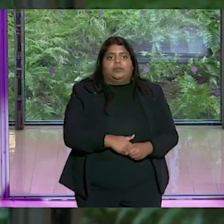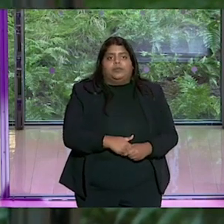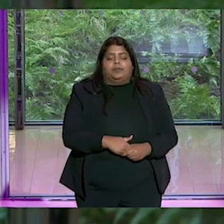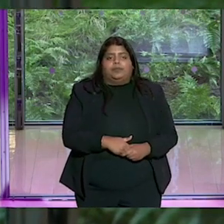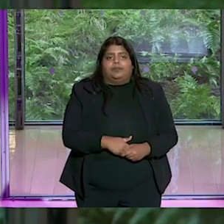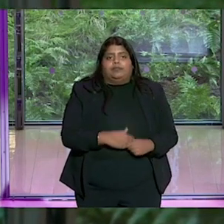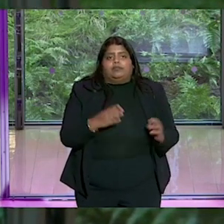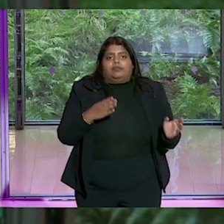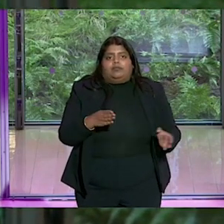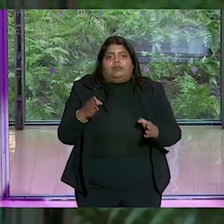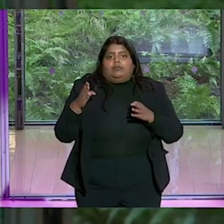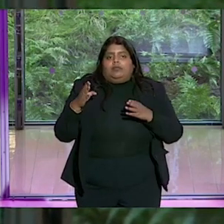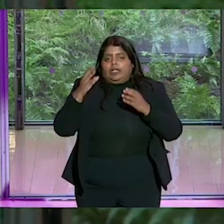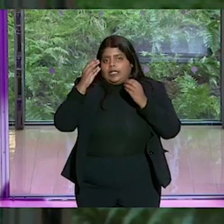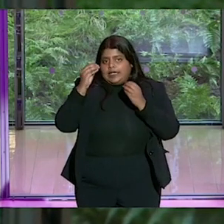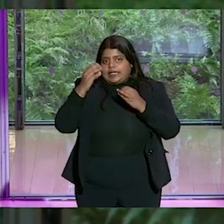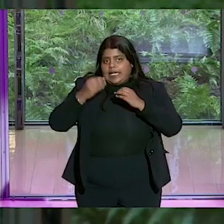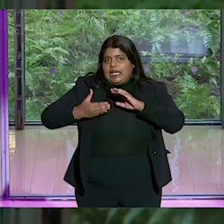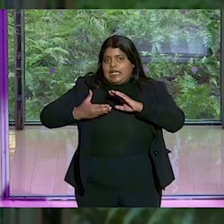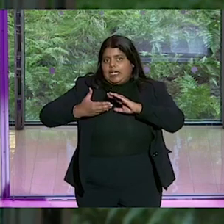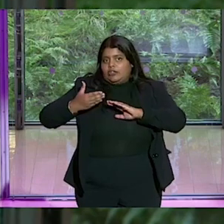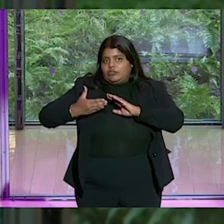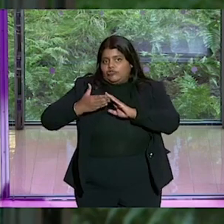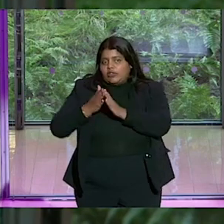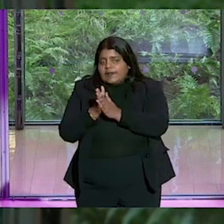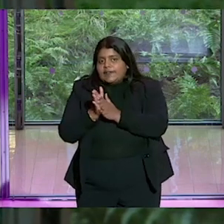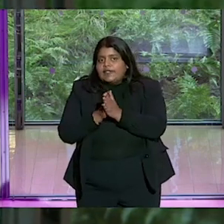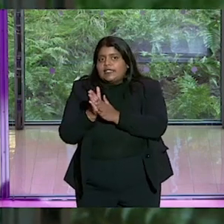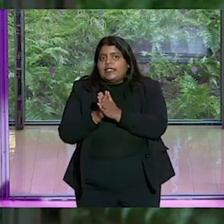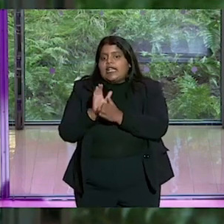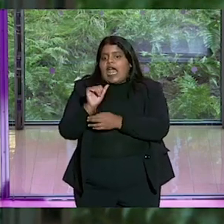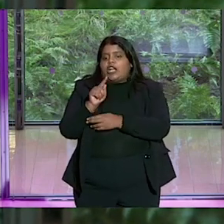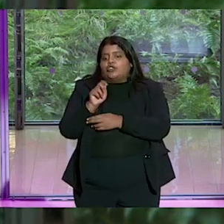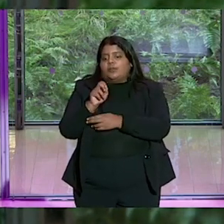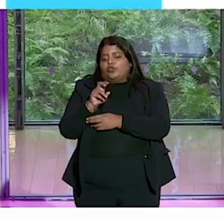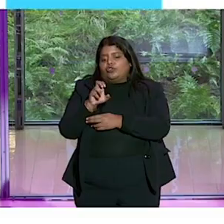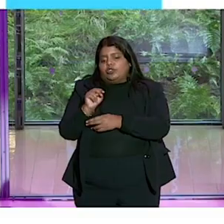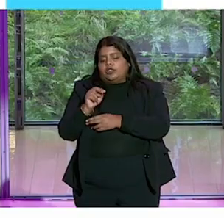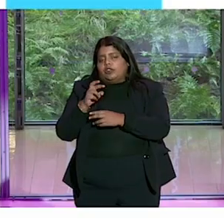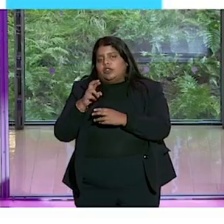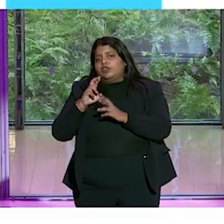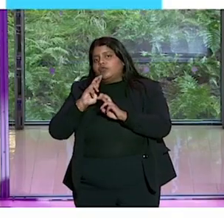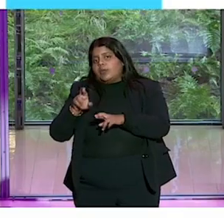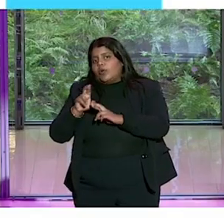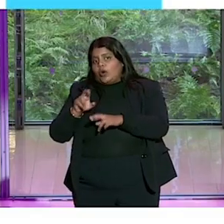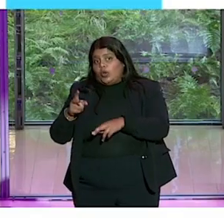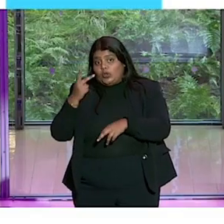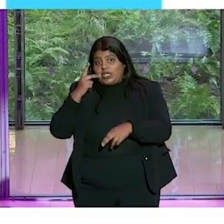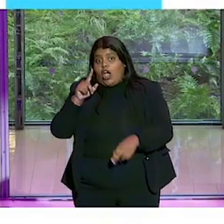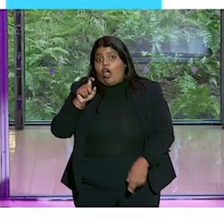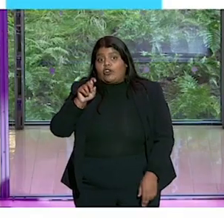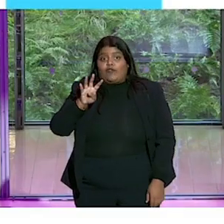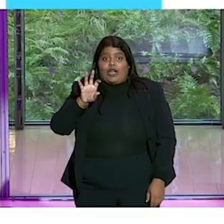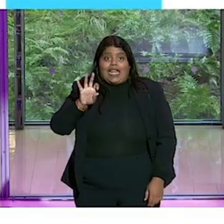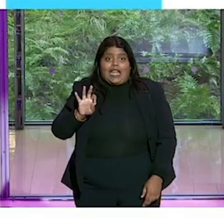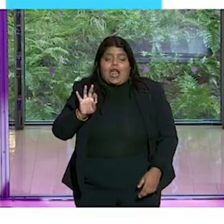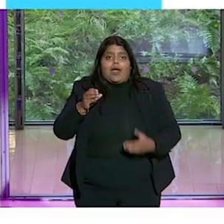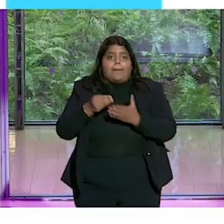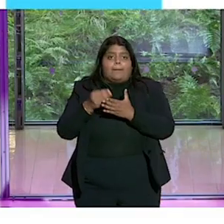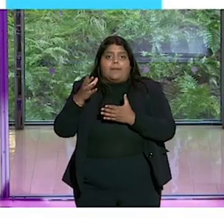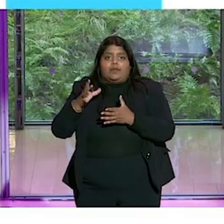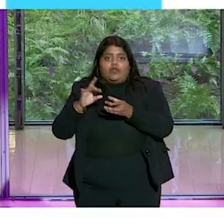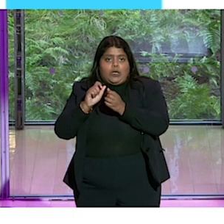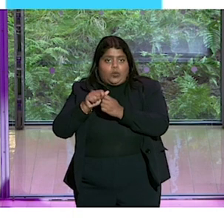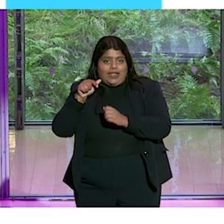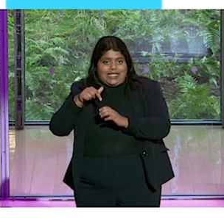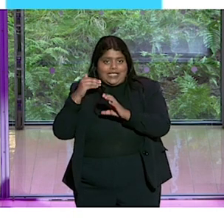Over in the data-driven attribution report, which lives under engagement, you can see there were 149 purchases attributed to